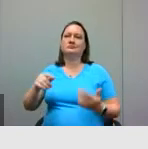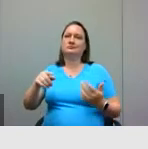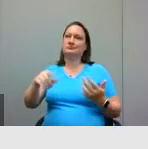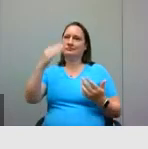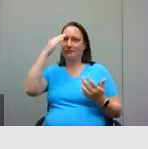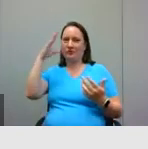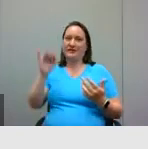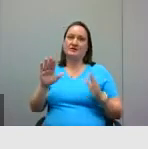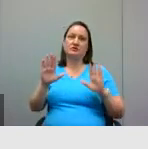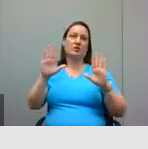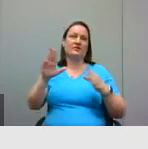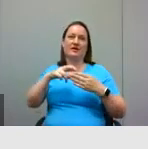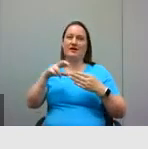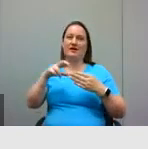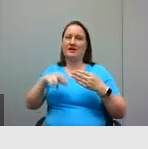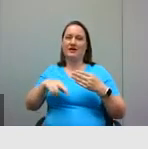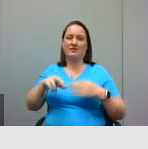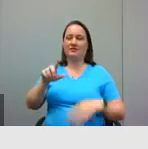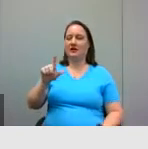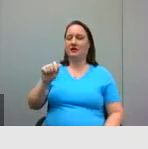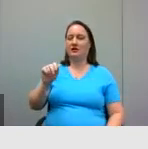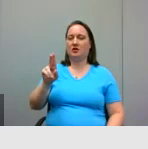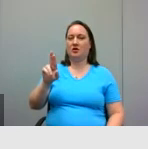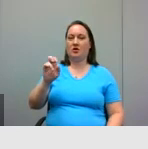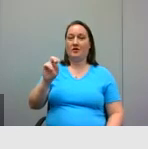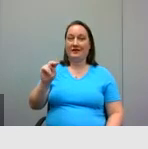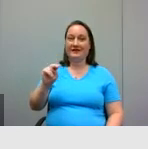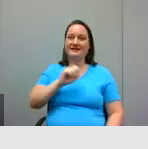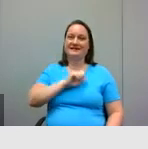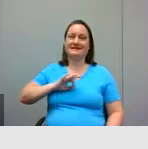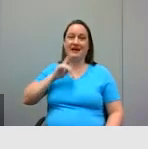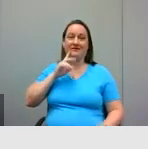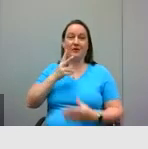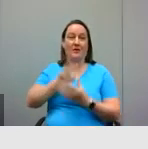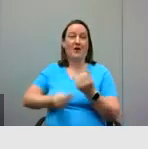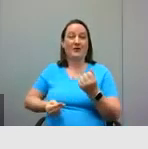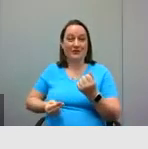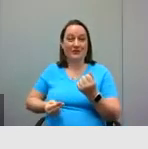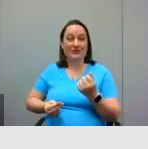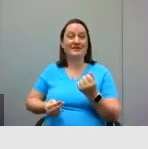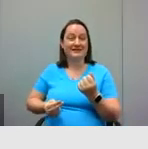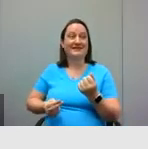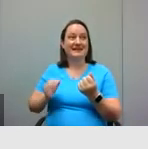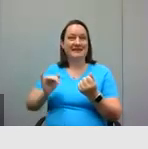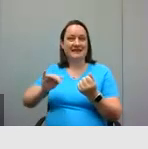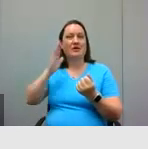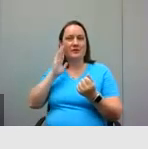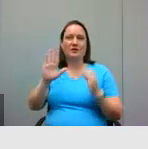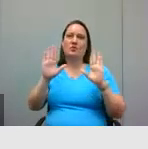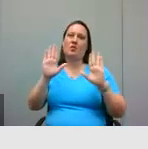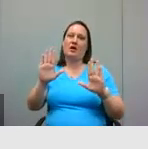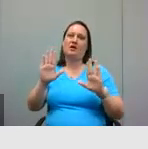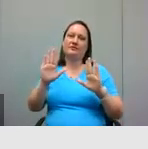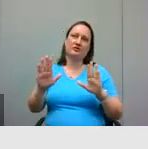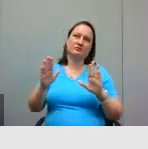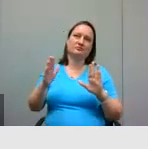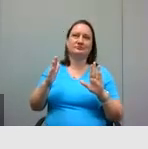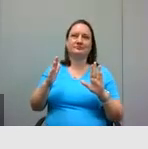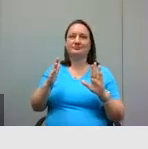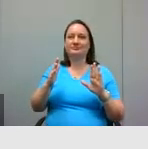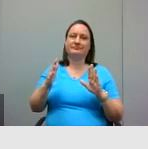really a wonderful outcome that Lauren is staffing both. I think that this will be a wonderful way to keep you